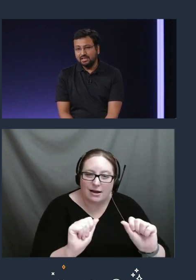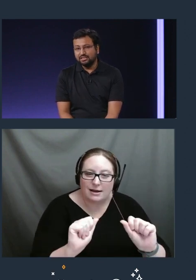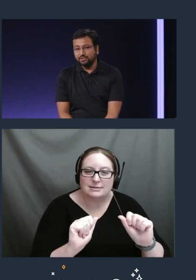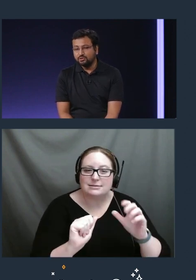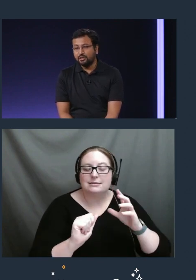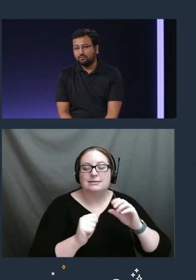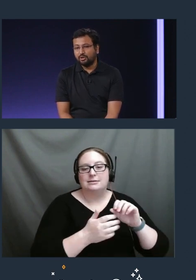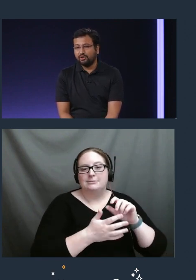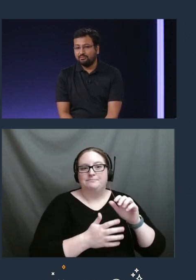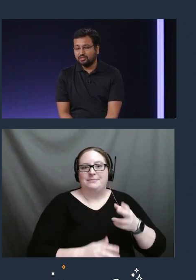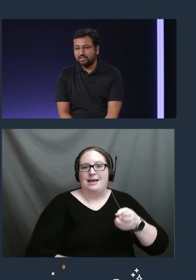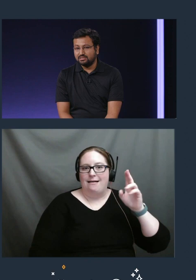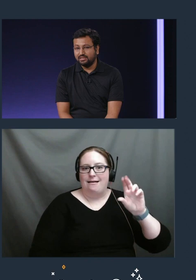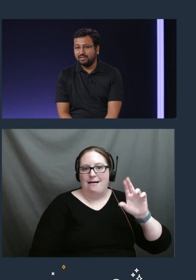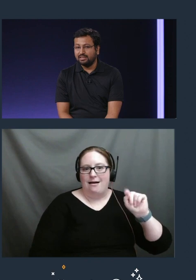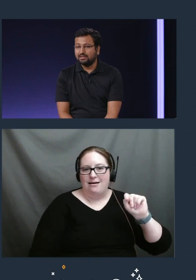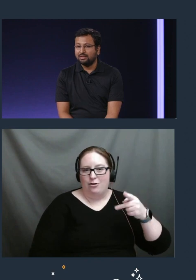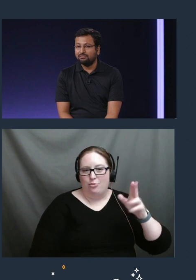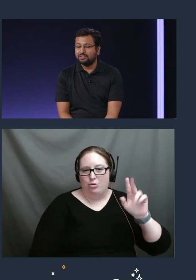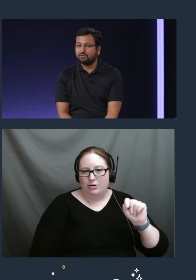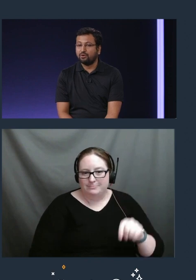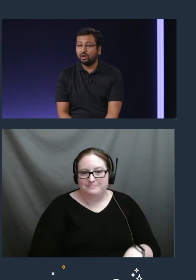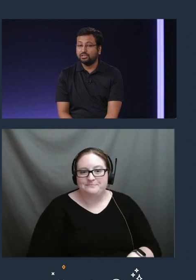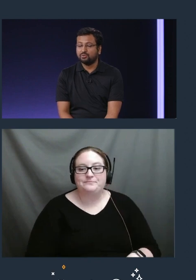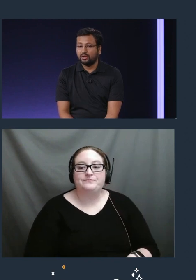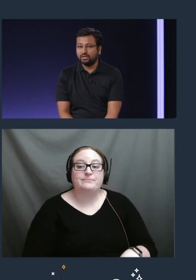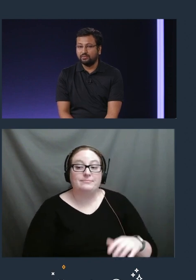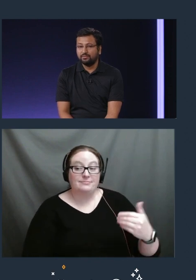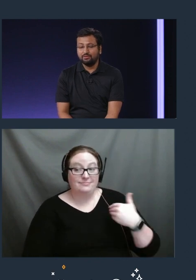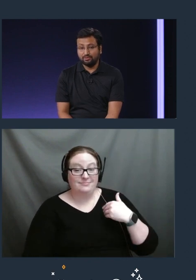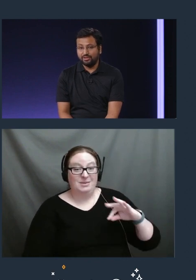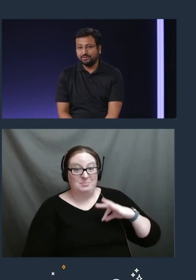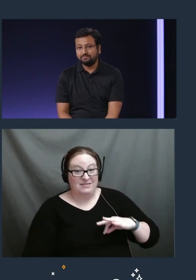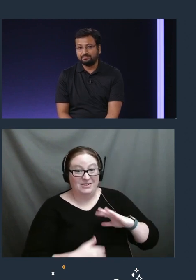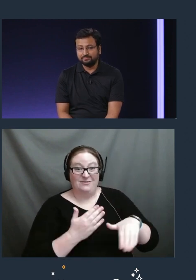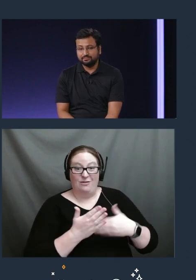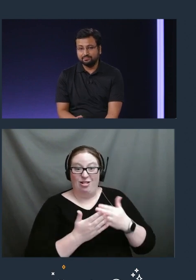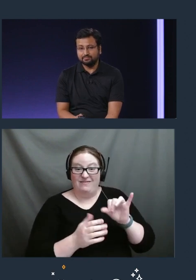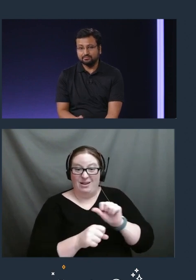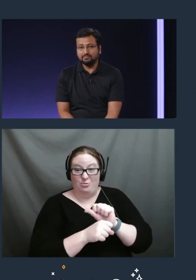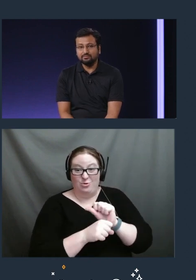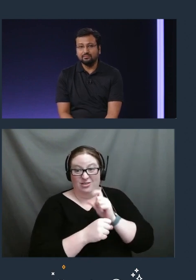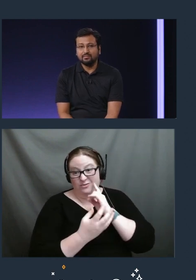Applications that use Mount Point for Amazon S3 get the benefits of all this work for free.